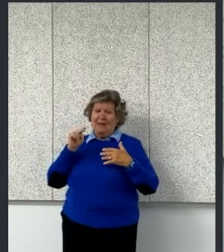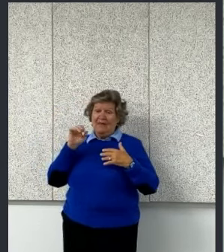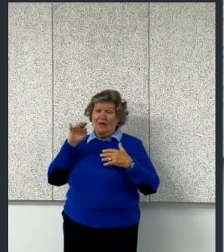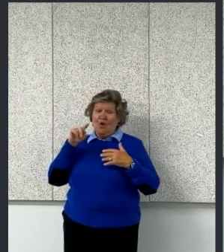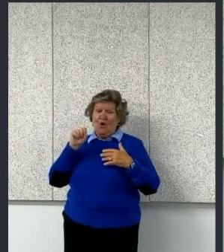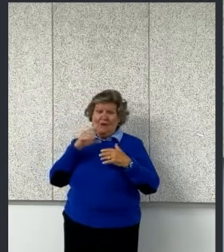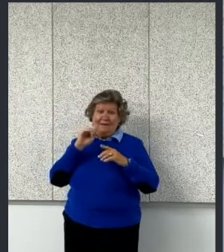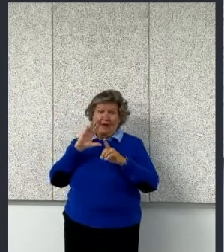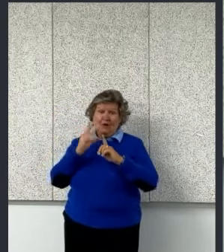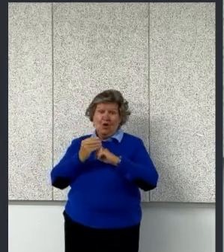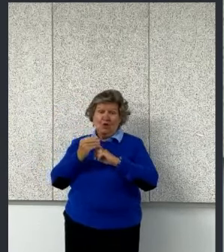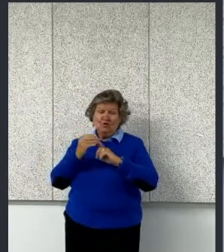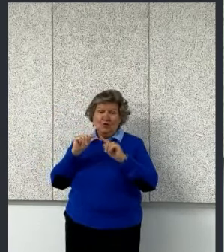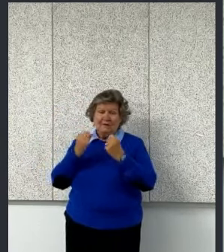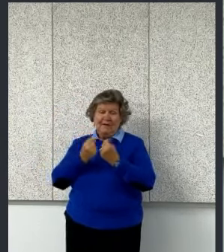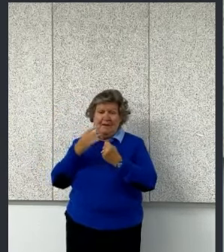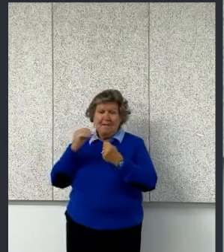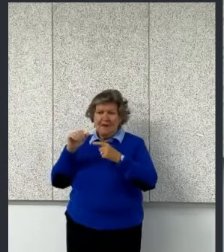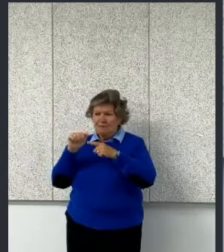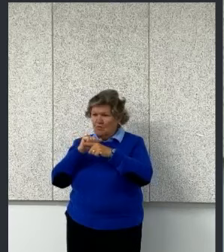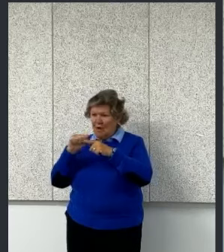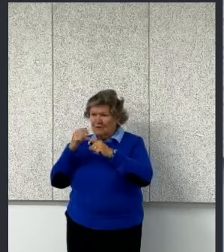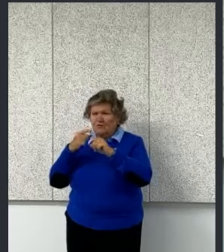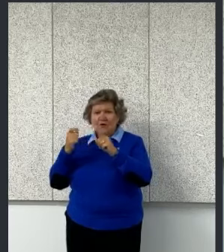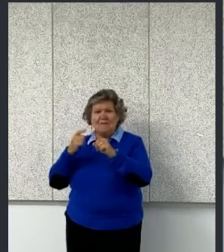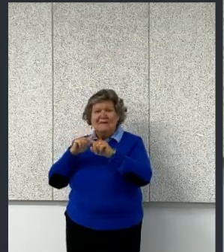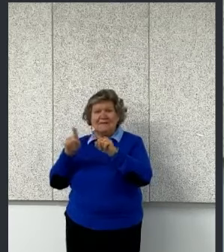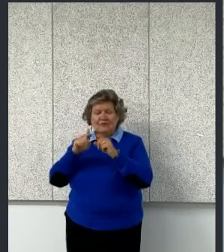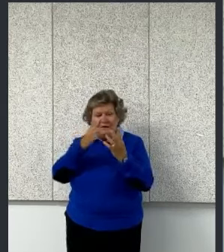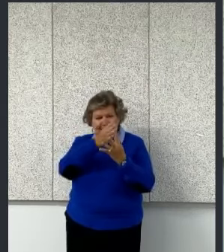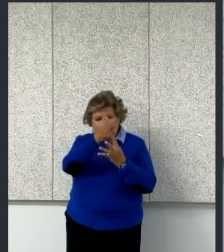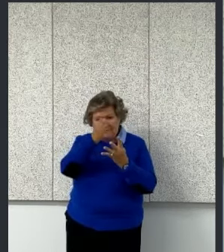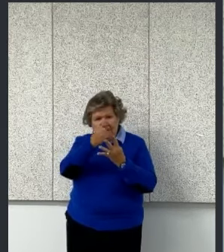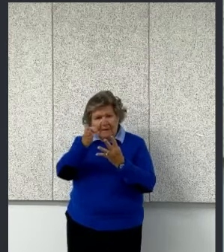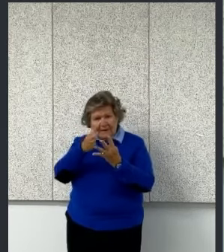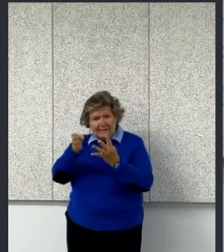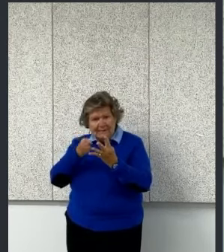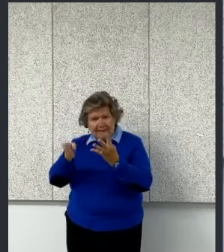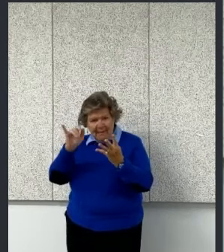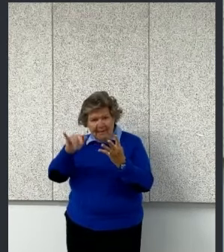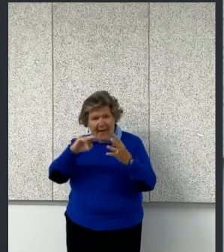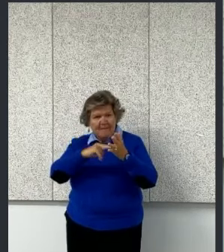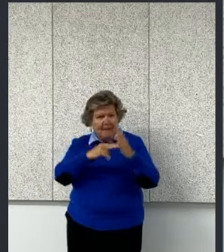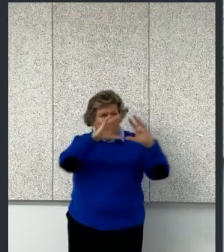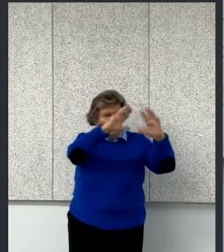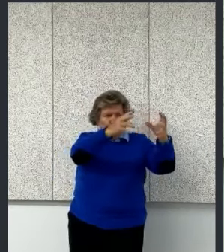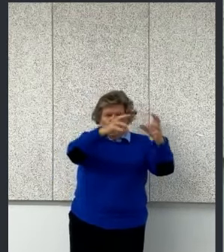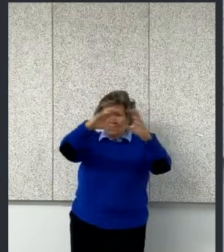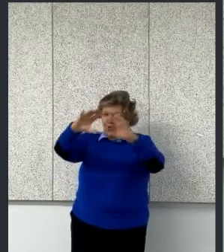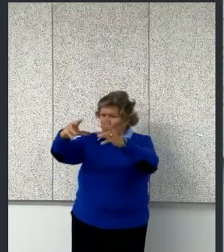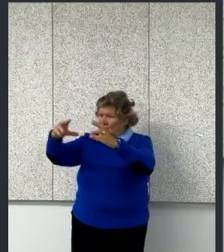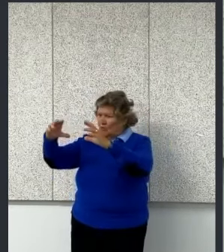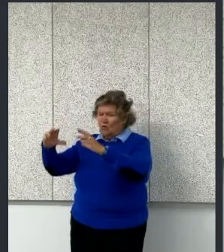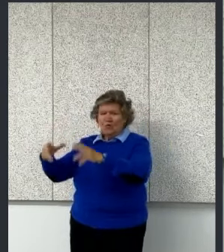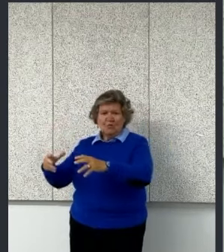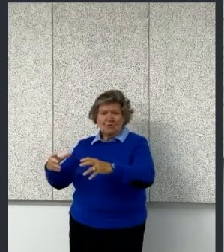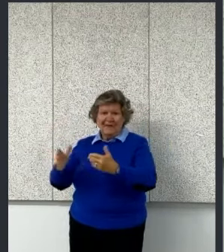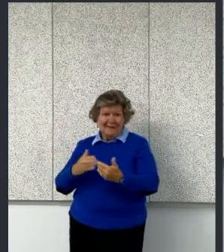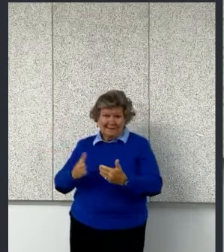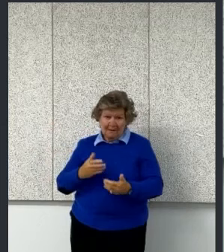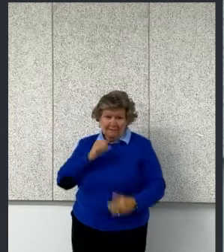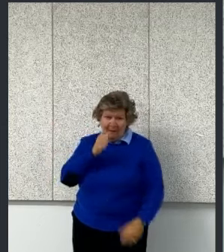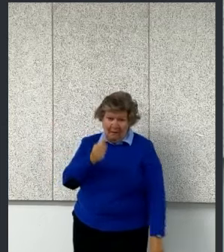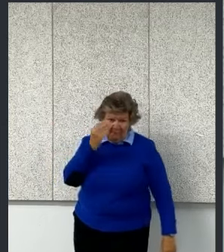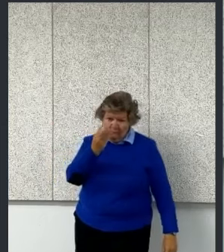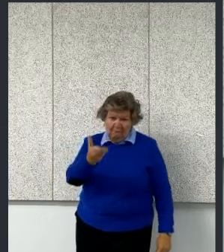is stacked with practitioners from different disciplines, which mm-hmm. means also that it is very hard